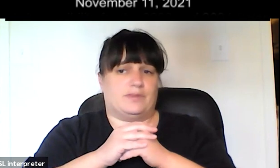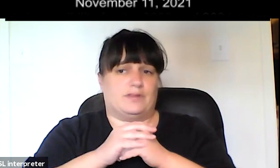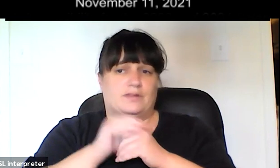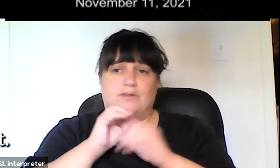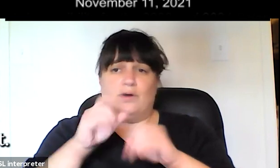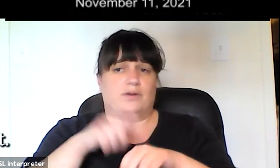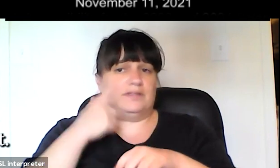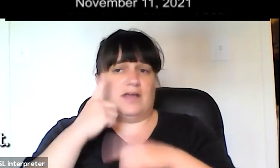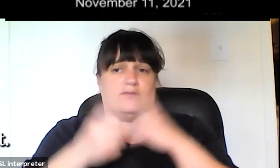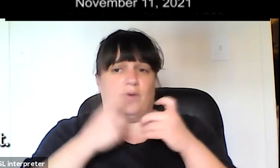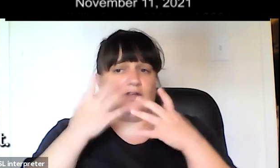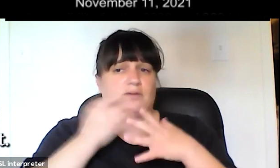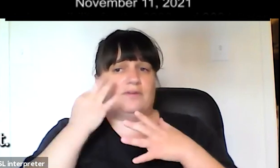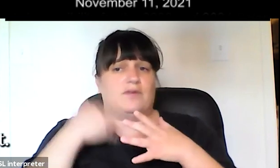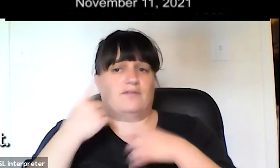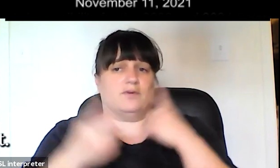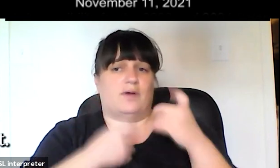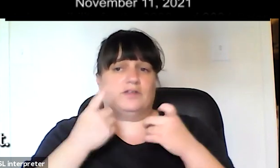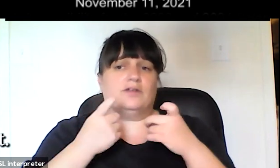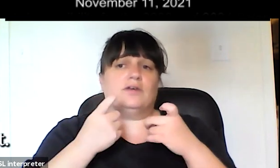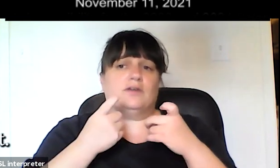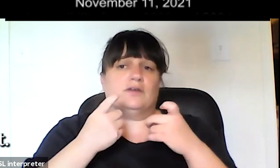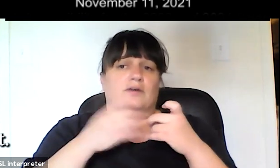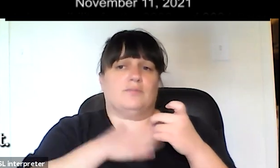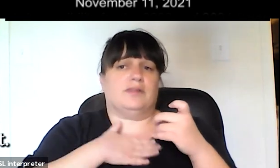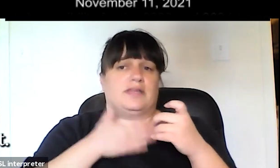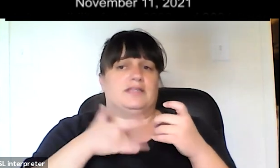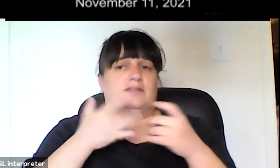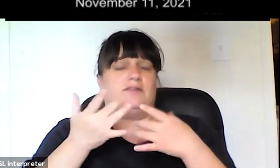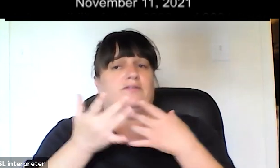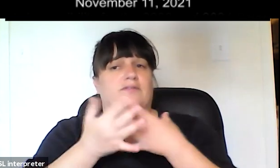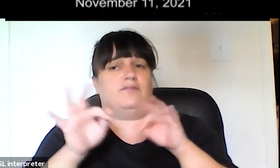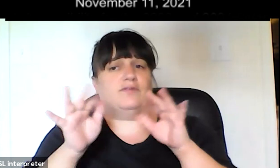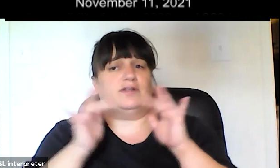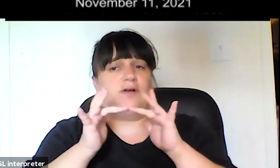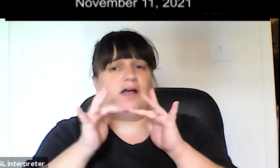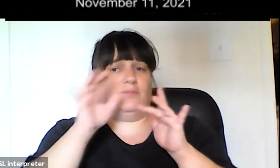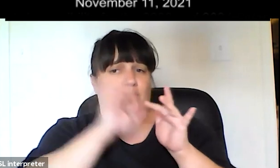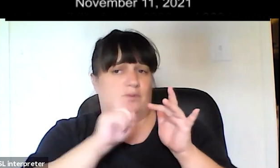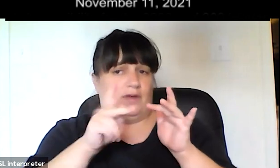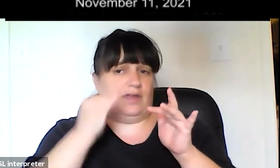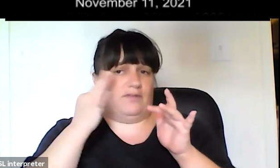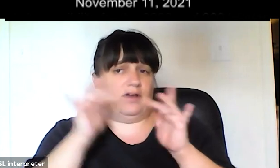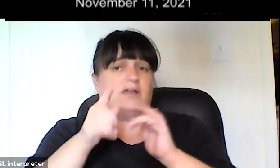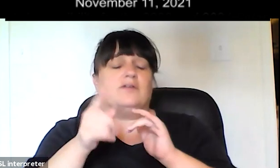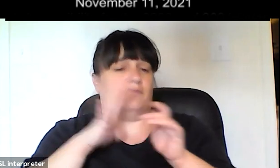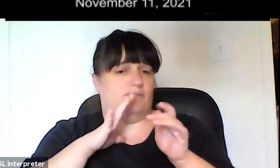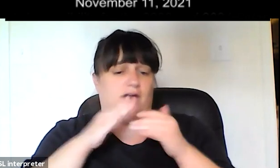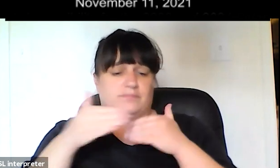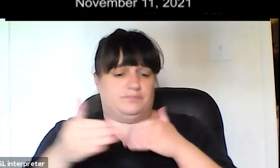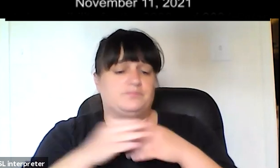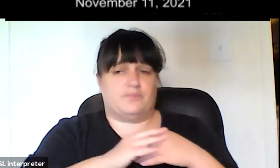for questions. However, if anyone does have any questions, please feel free to contact. I'm assuming it's fine if people contact you at your email with Absolutely.